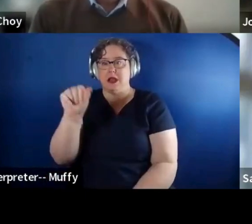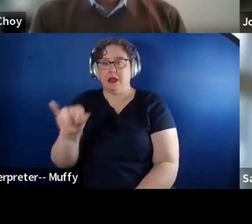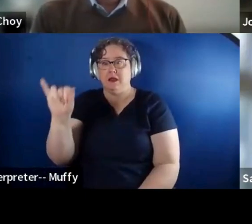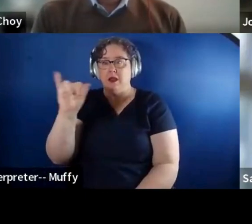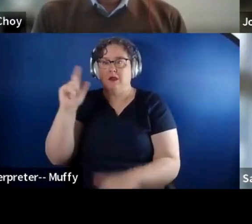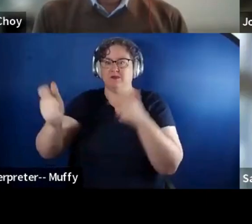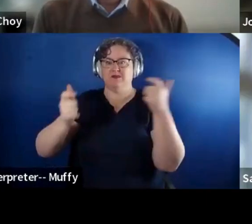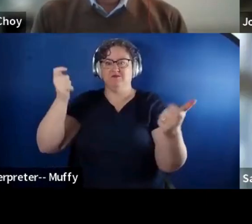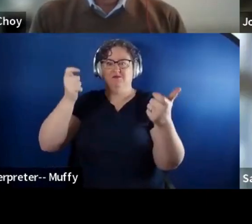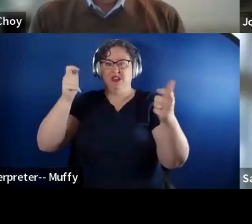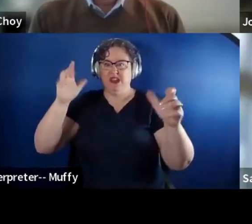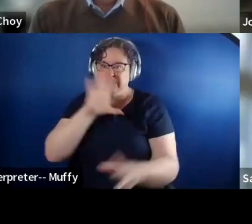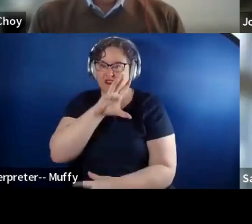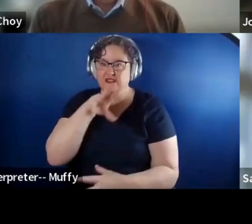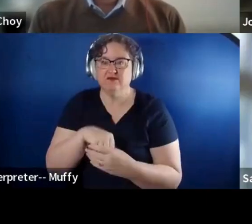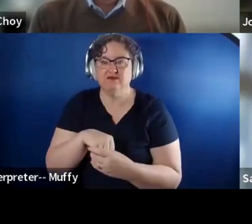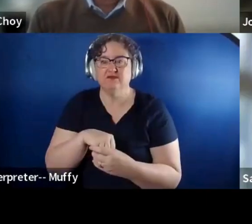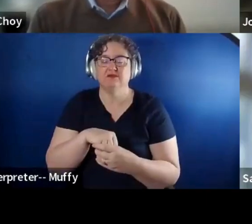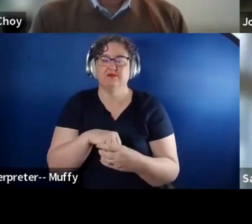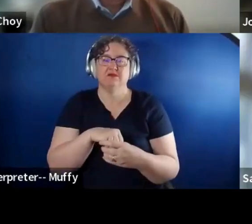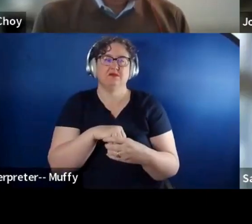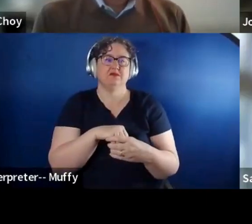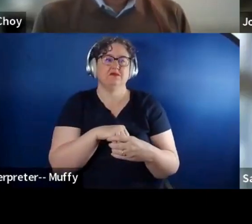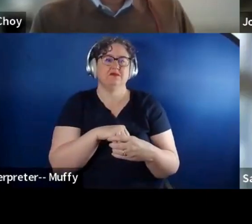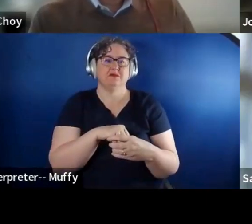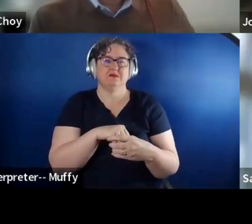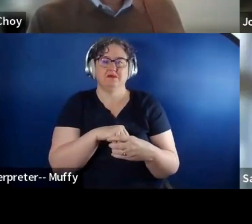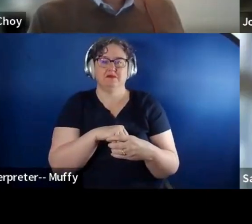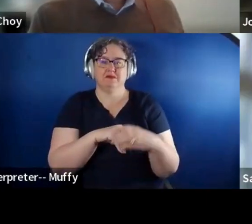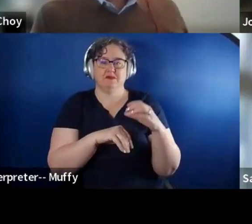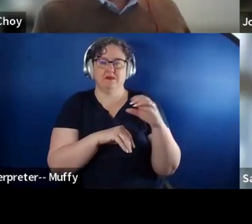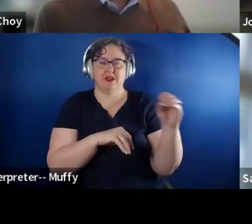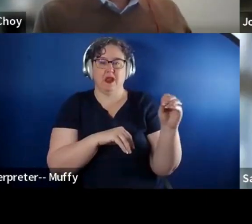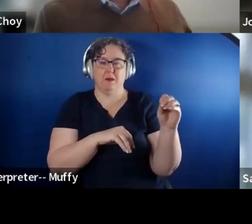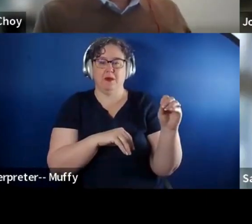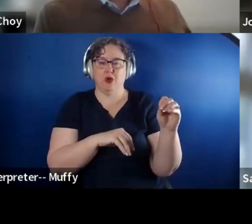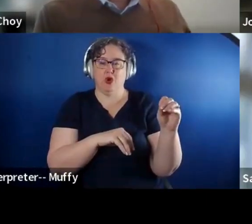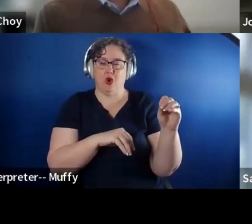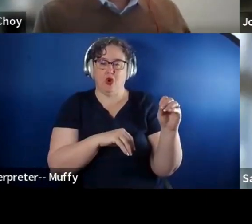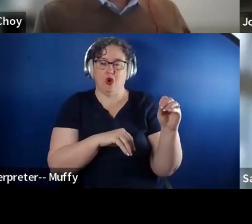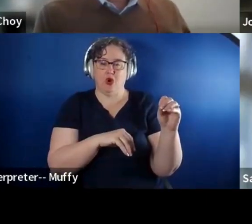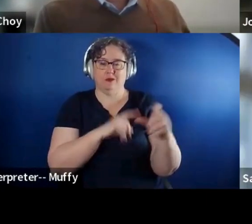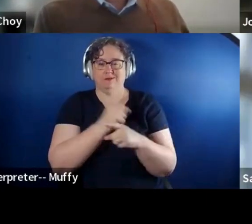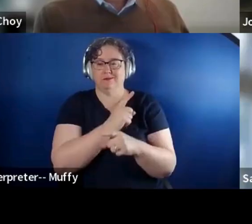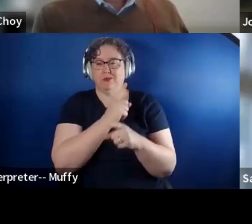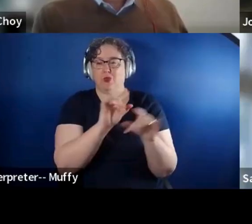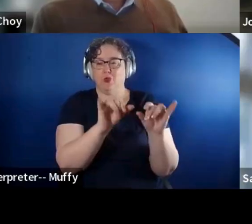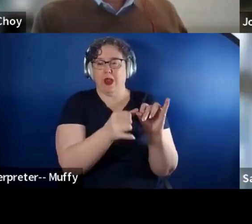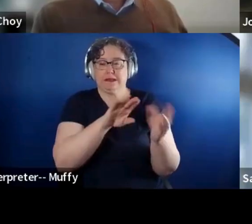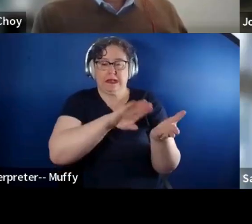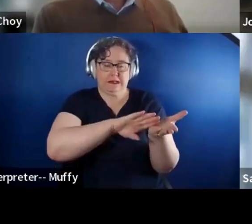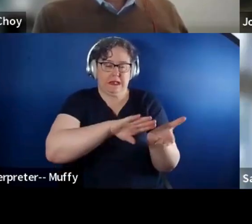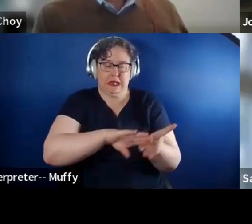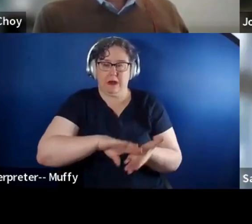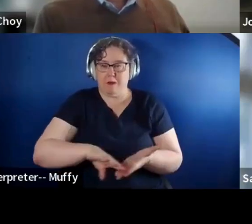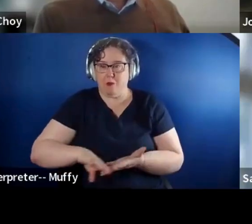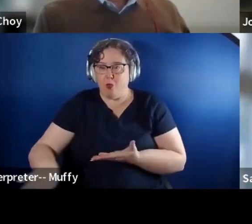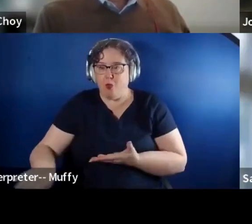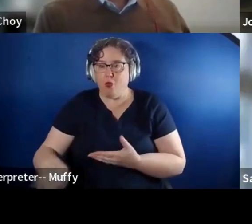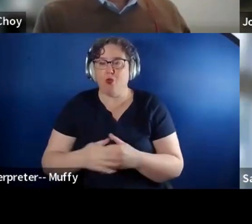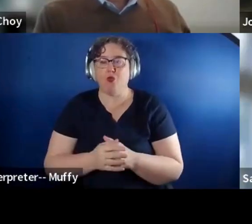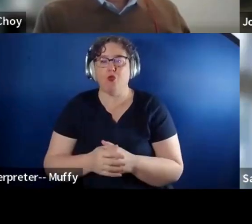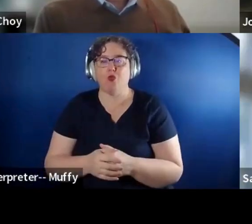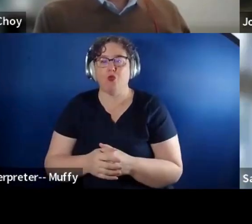big push. Companies are right sizing their workforce, they're laying people off. And